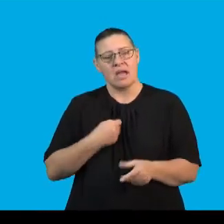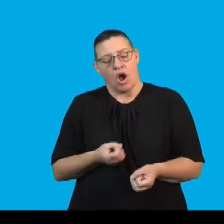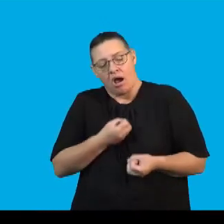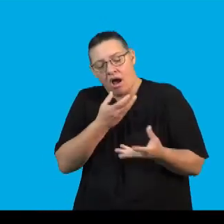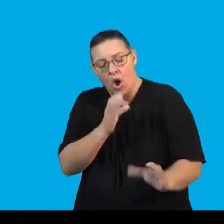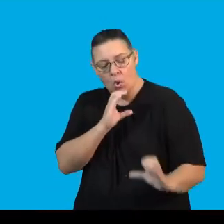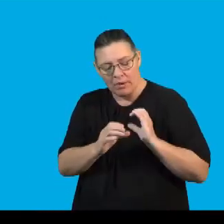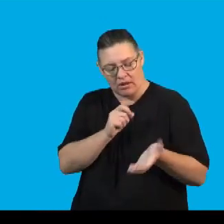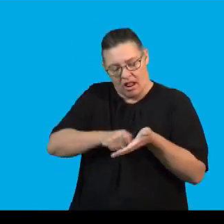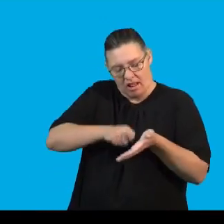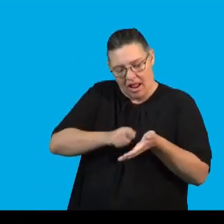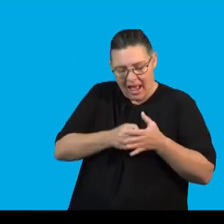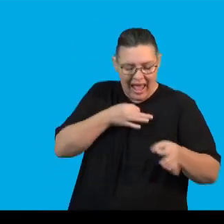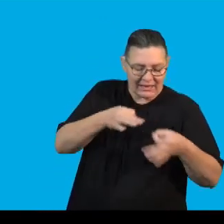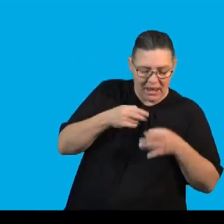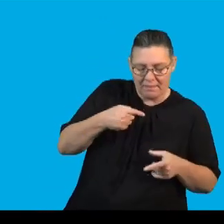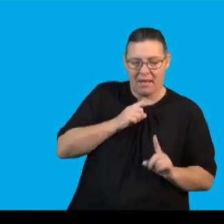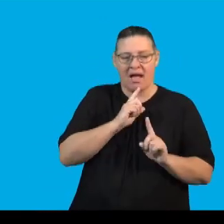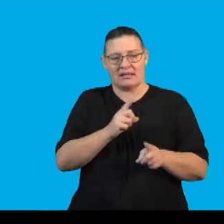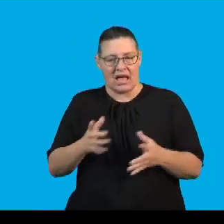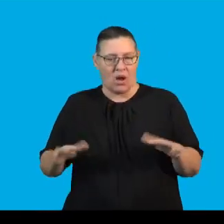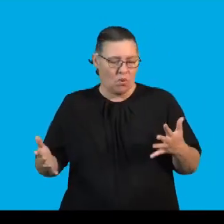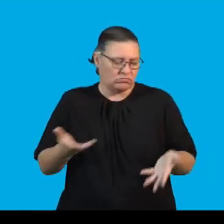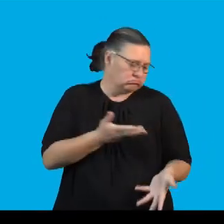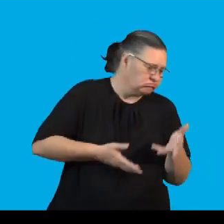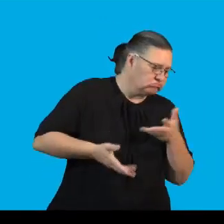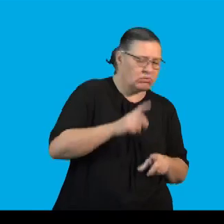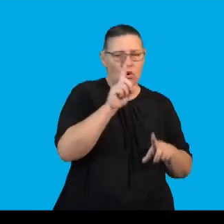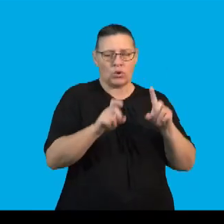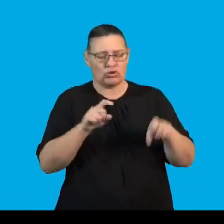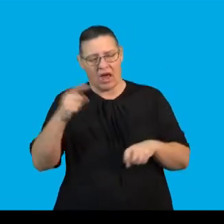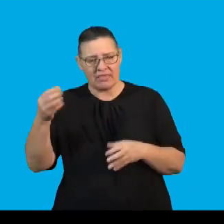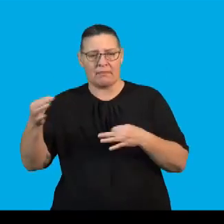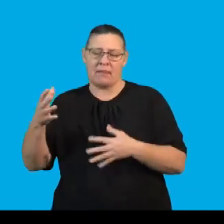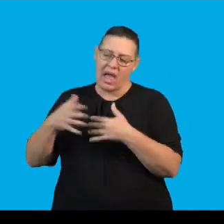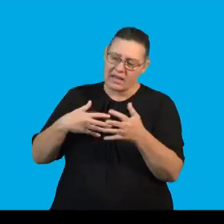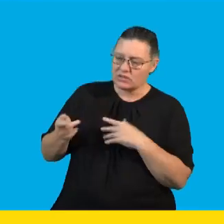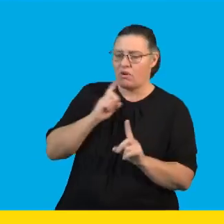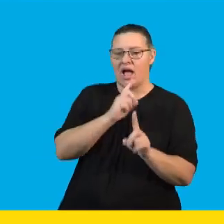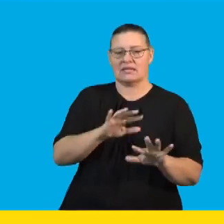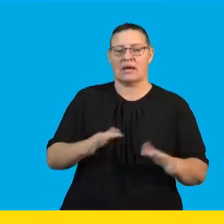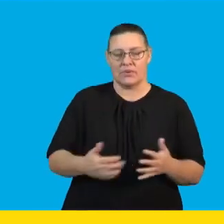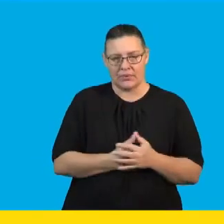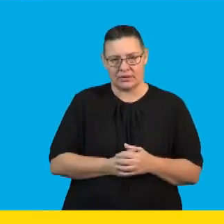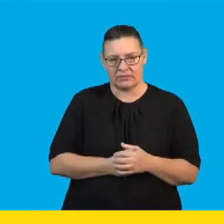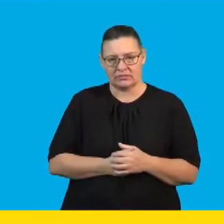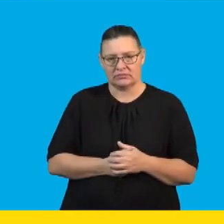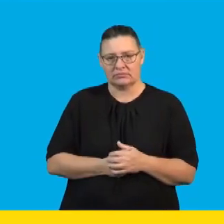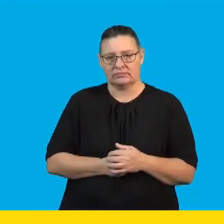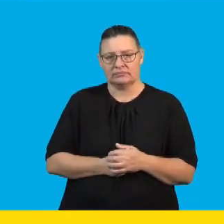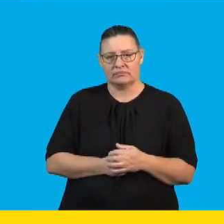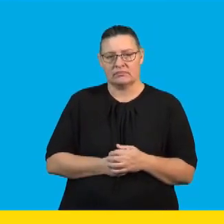need to communicate well with the question paper, engage with different questions on question